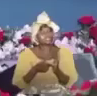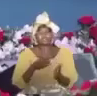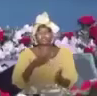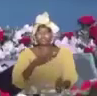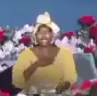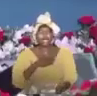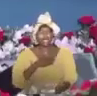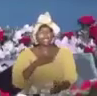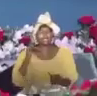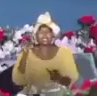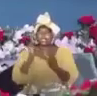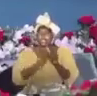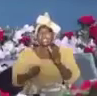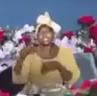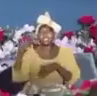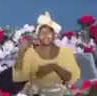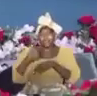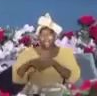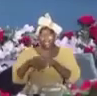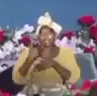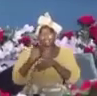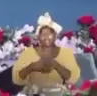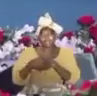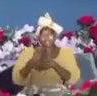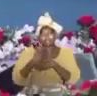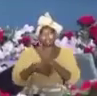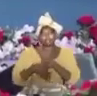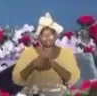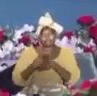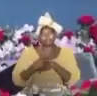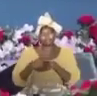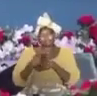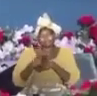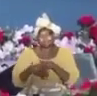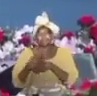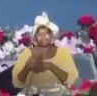This is my daily bread.